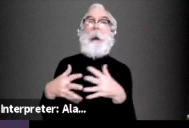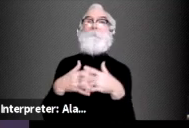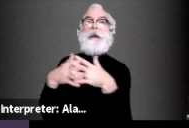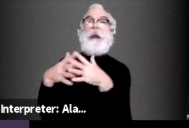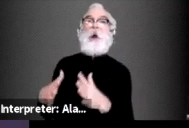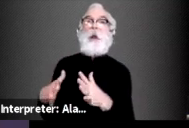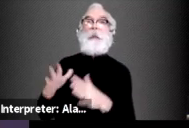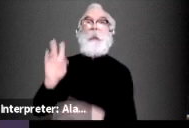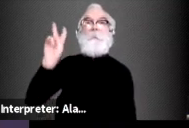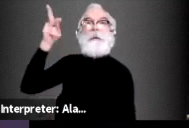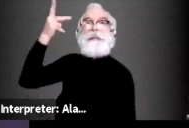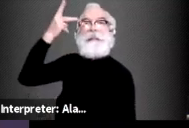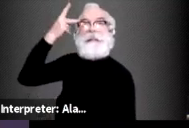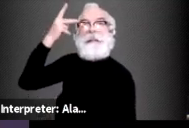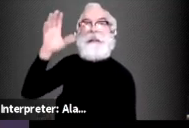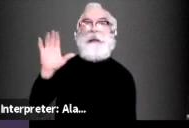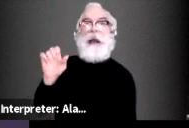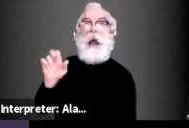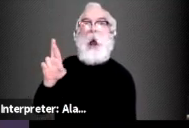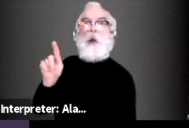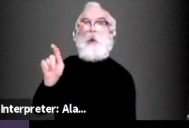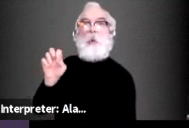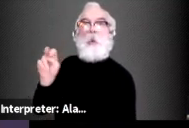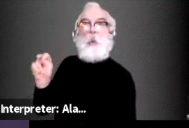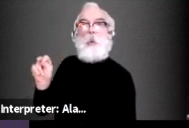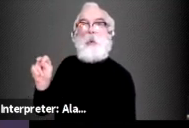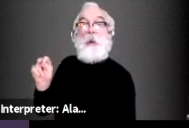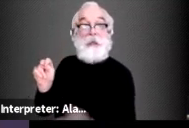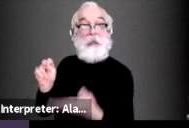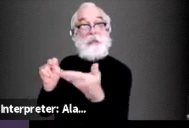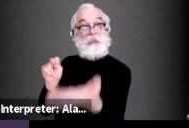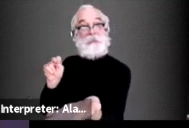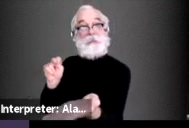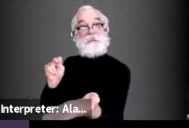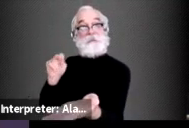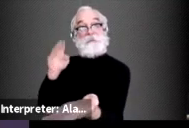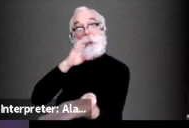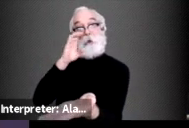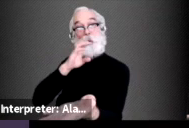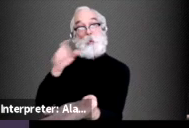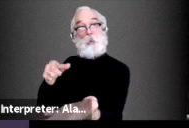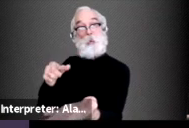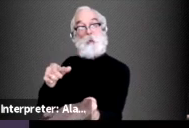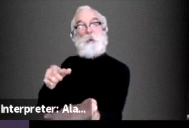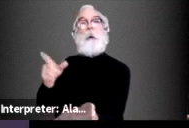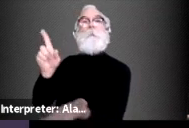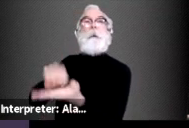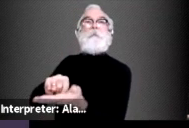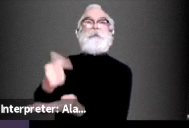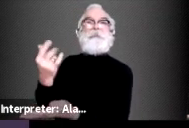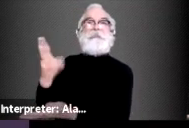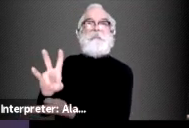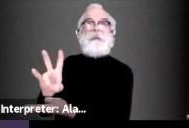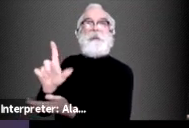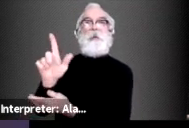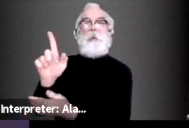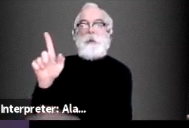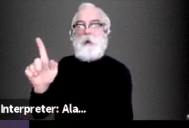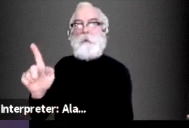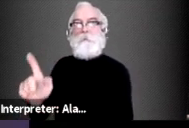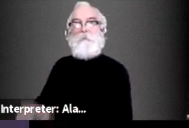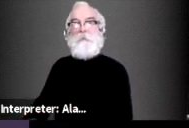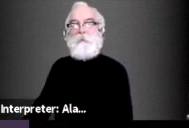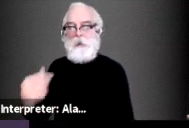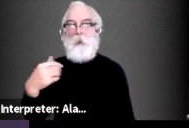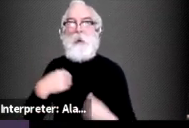This pastiche of cartoons was published in 1721, following the debacles of the Mississippi Bubble and the